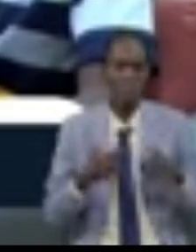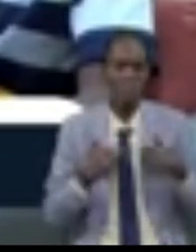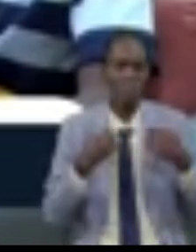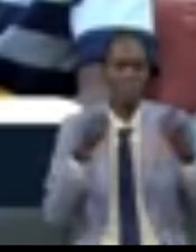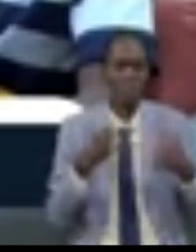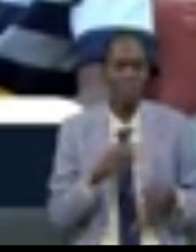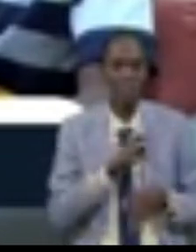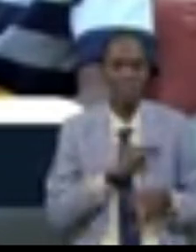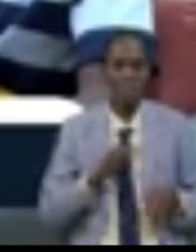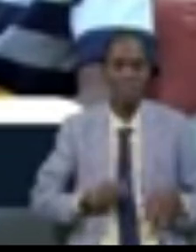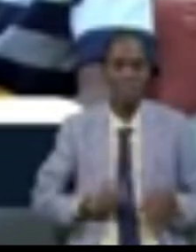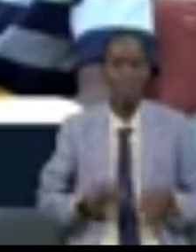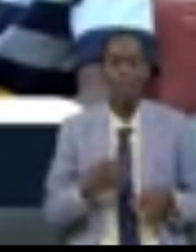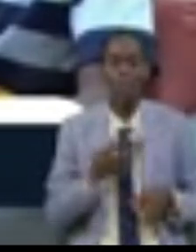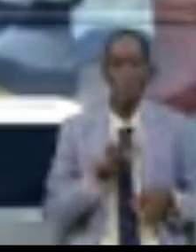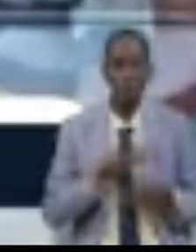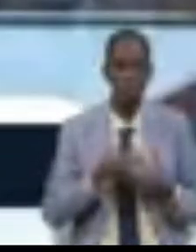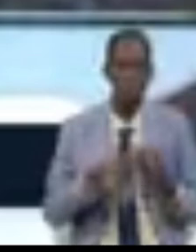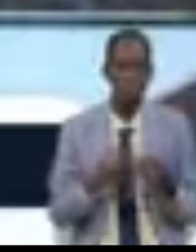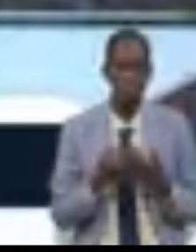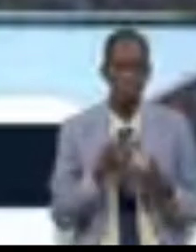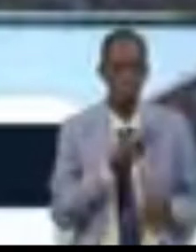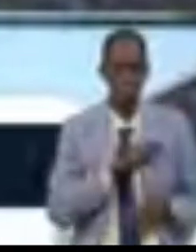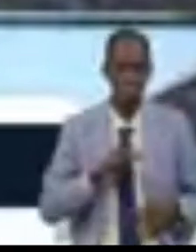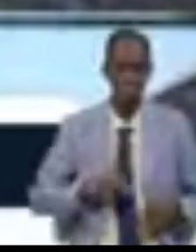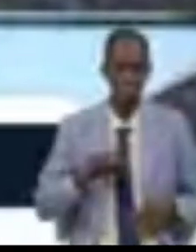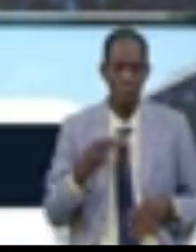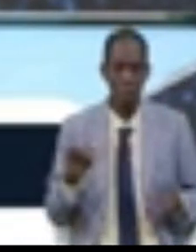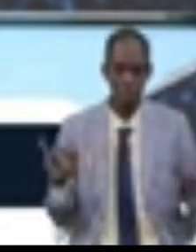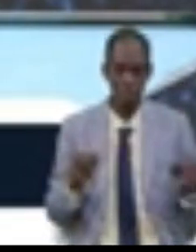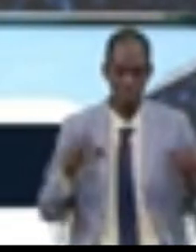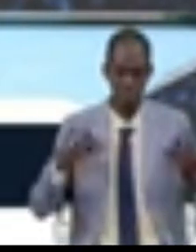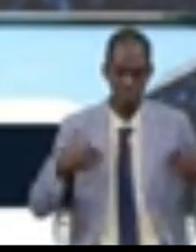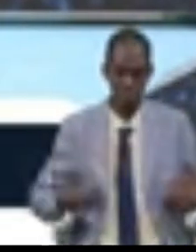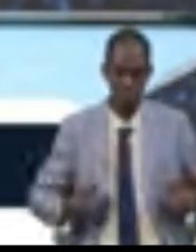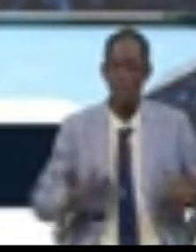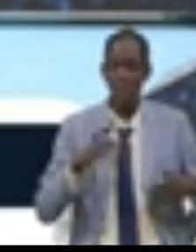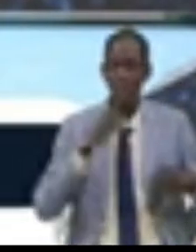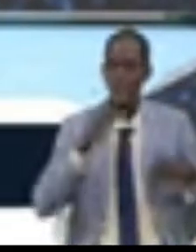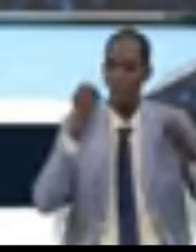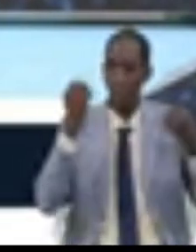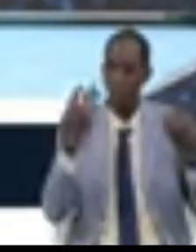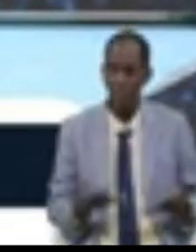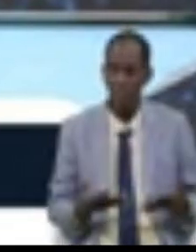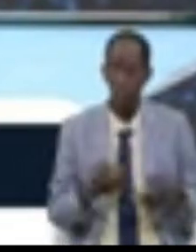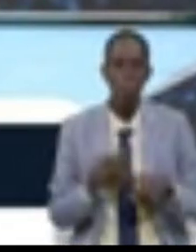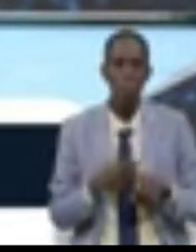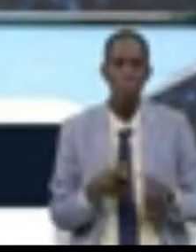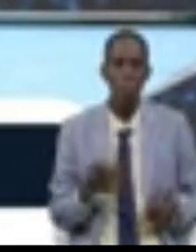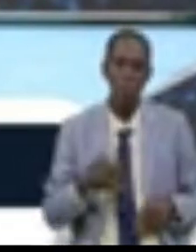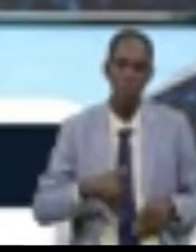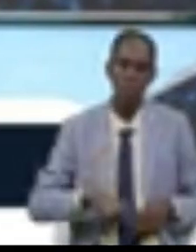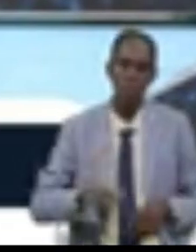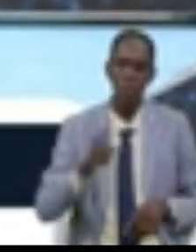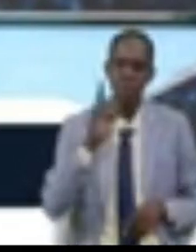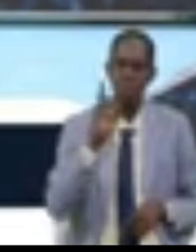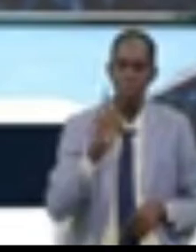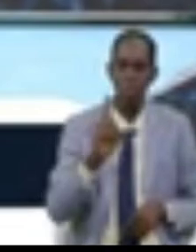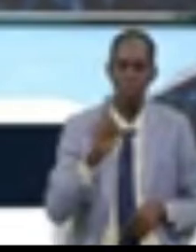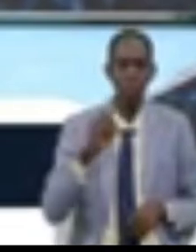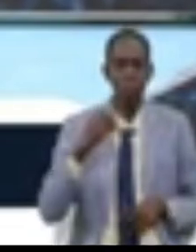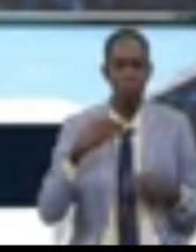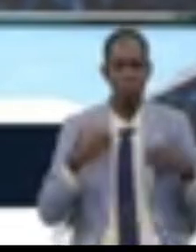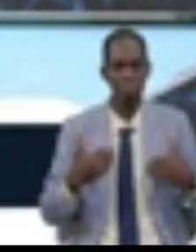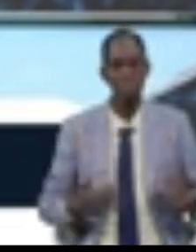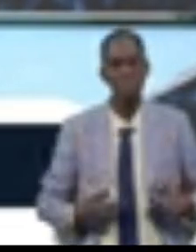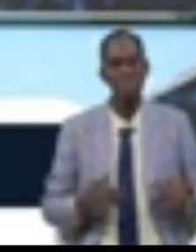and all the members of that one body, being many, are one body, so